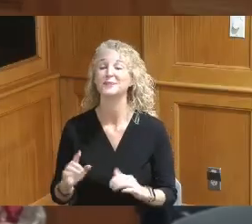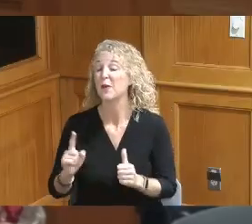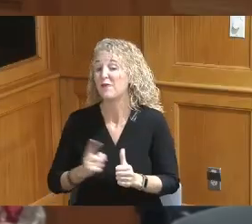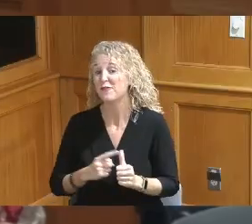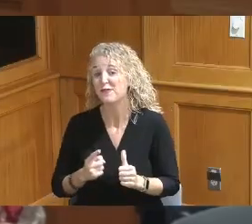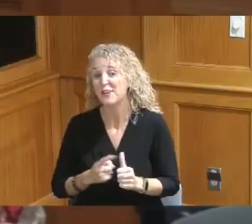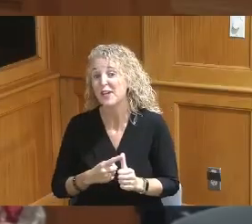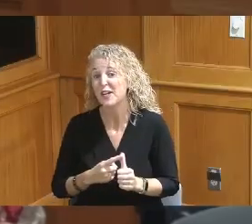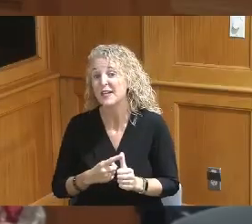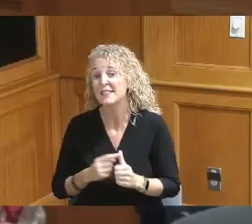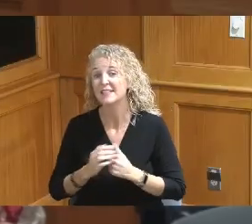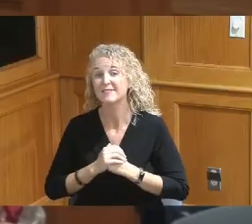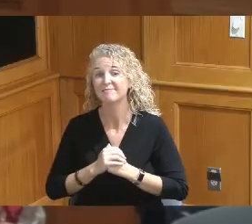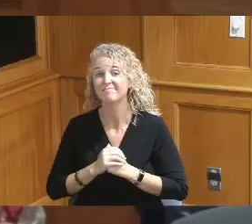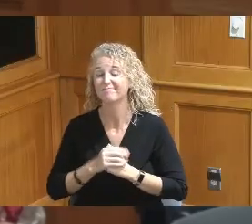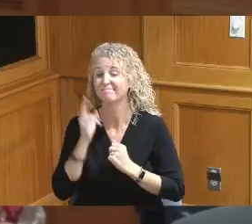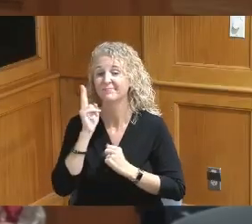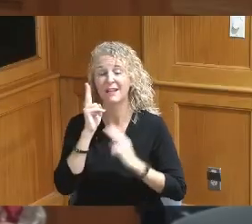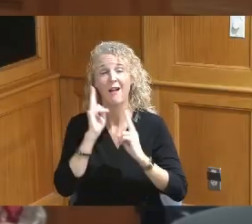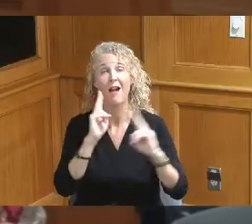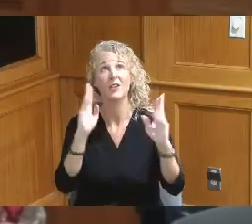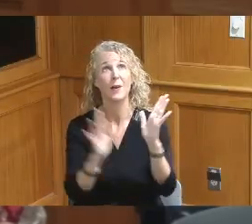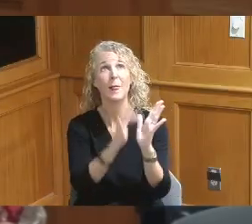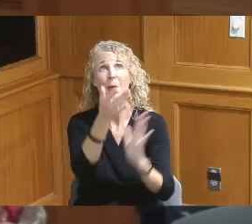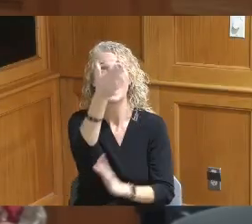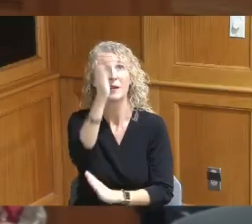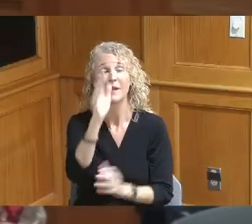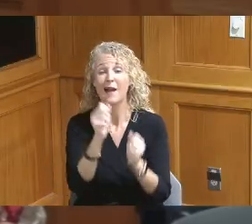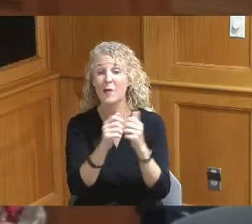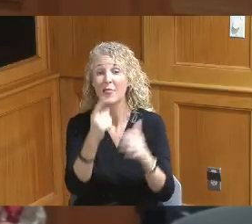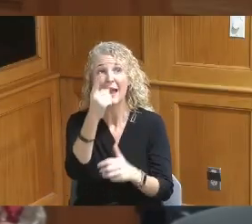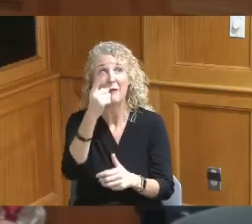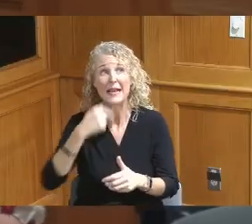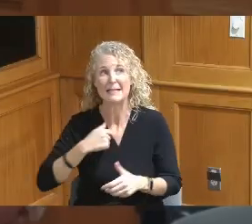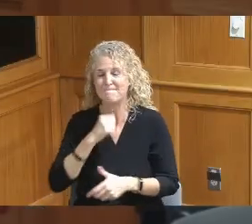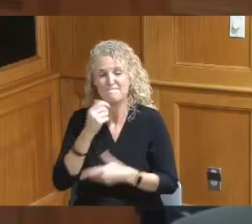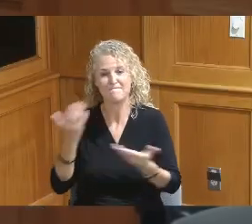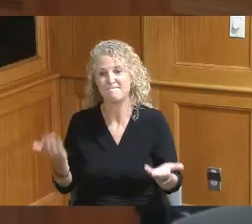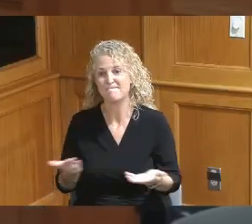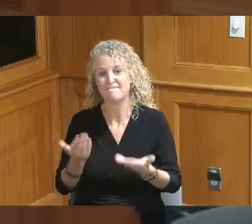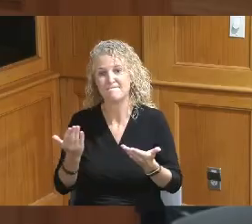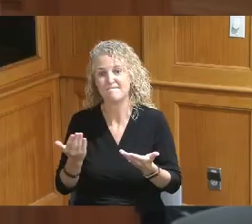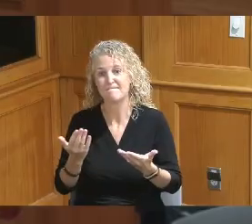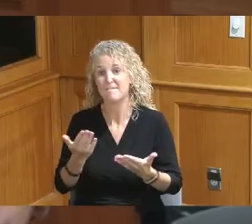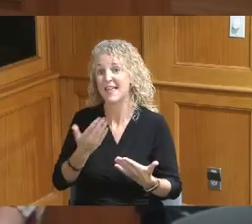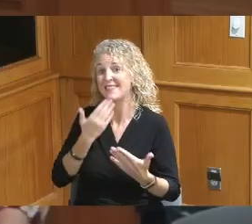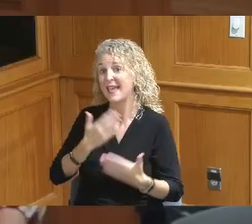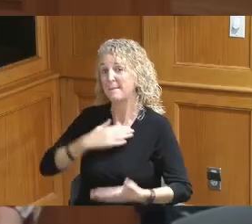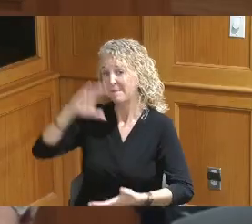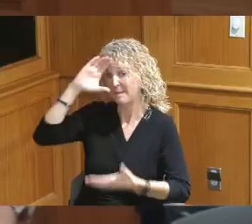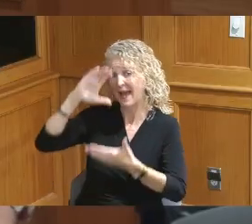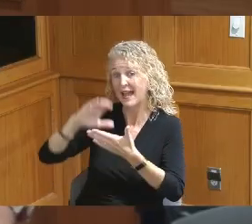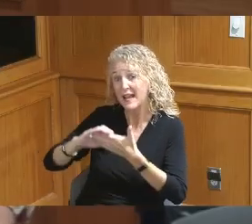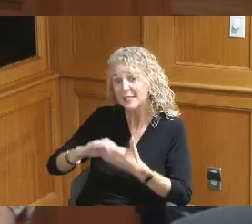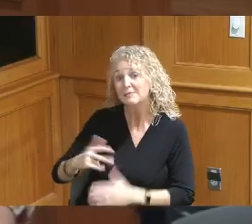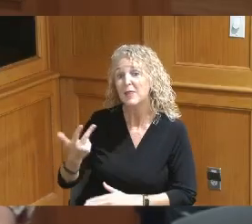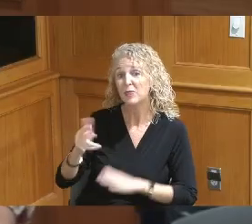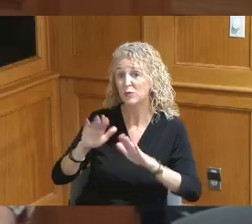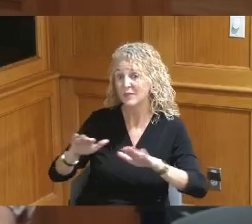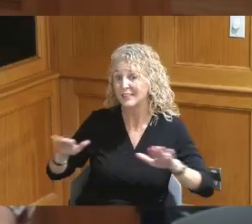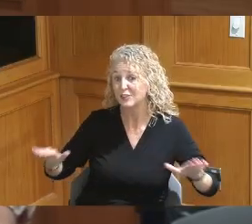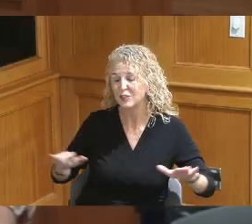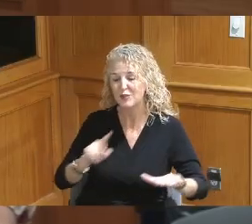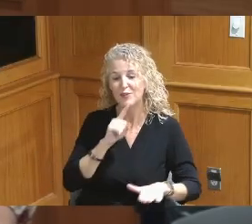First, I just wanted to give honor to God because without Him, I would not be standing here. I also want to thank my husband and my 3 children, who are